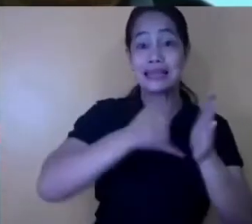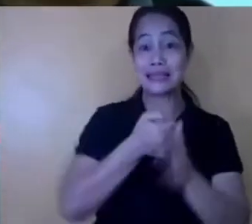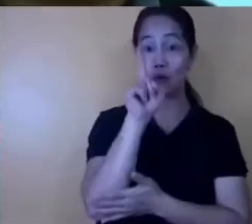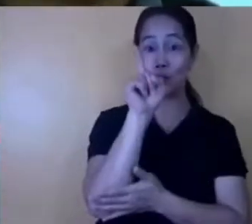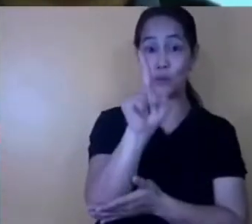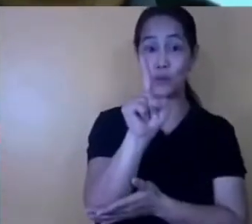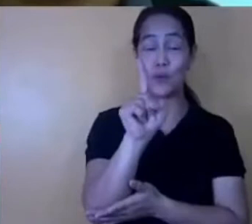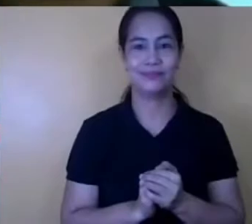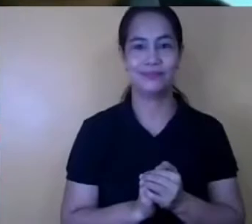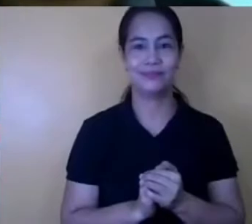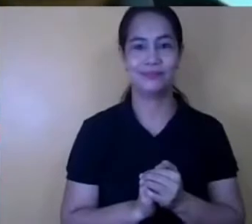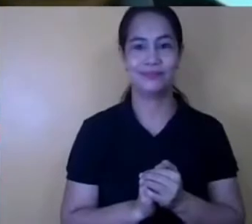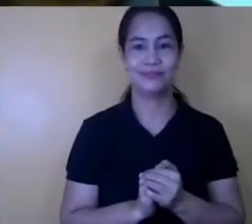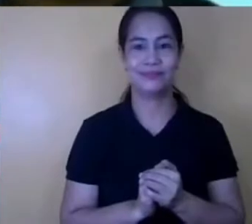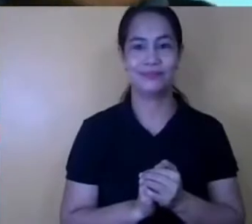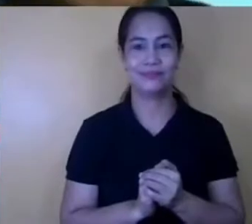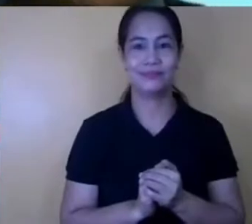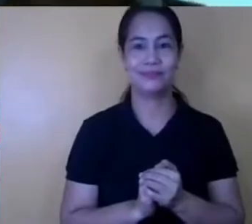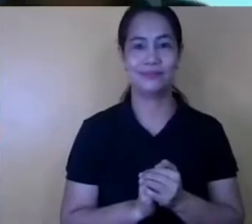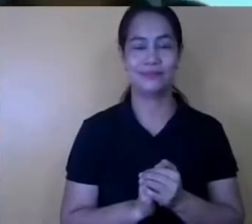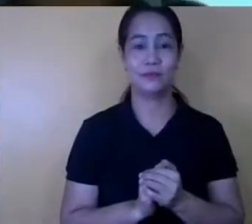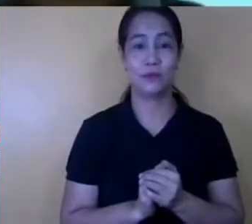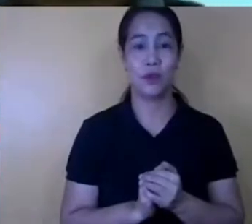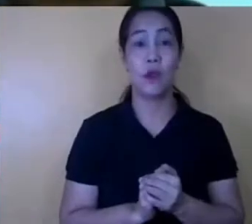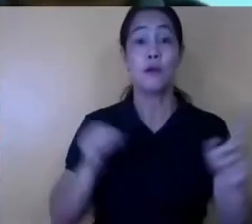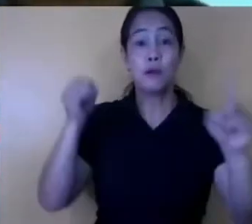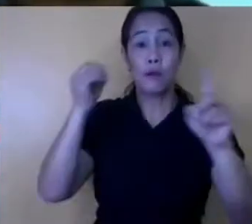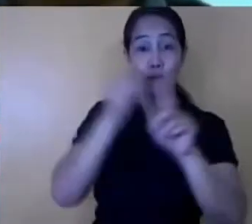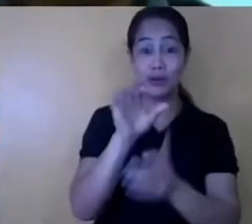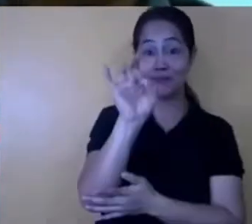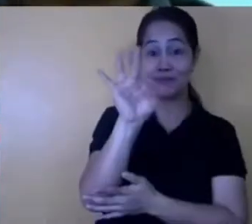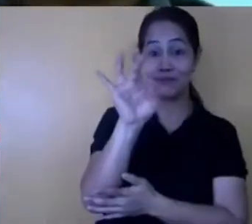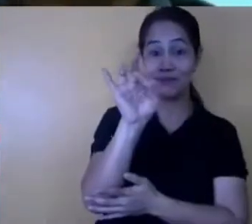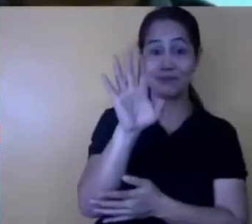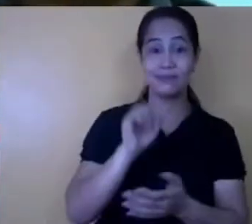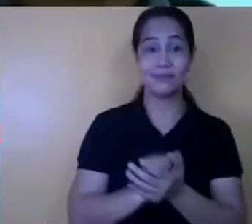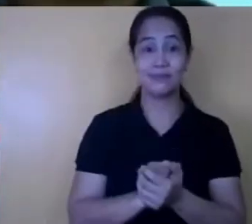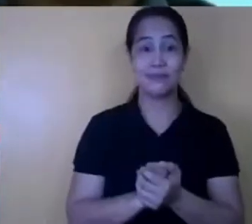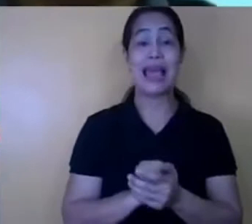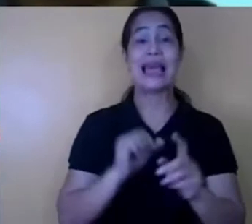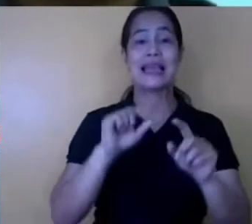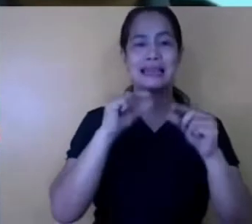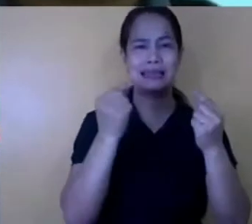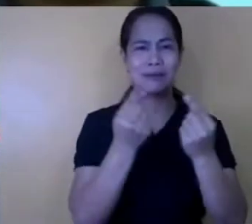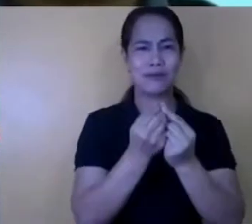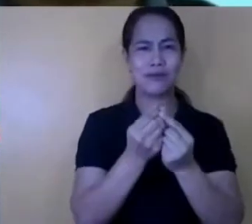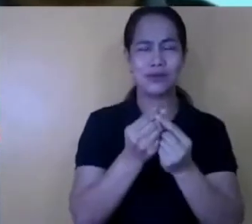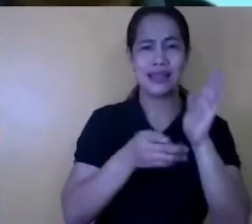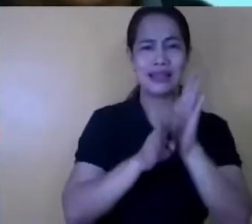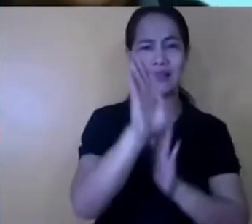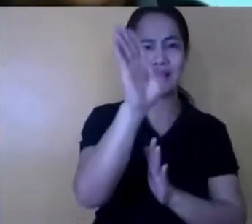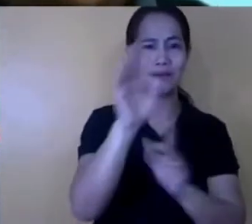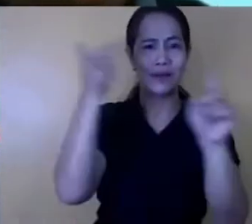for unsatisfactory. For objective 18, set professional development goals based on the Philippine Professional Standards